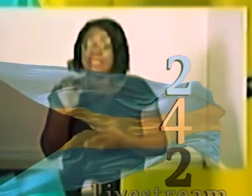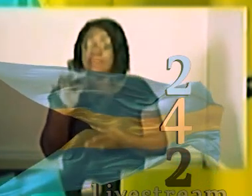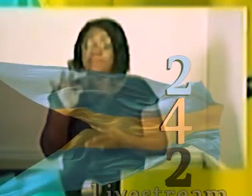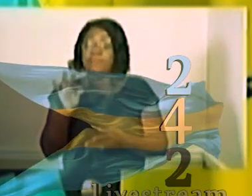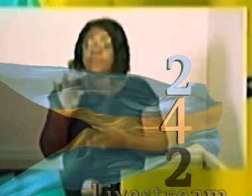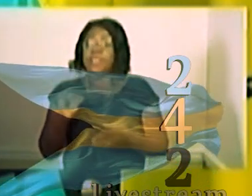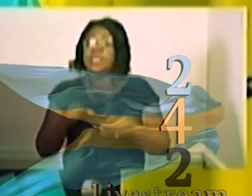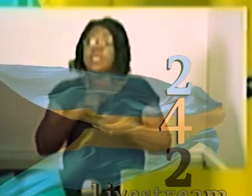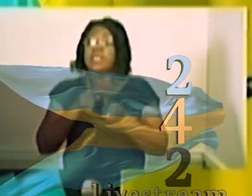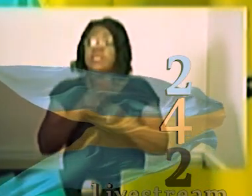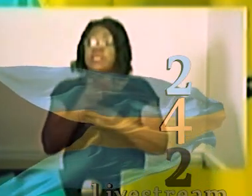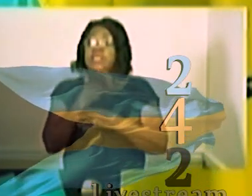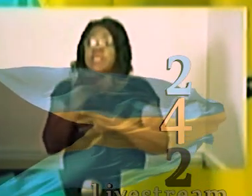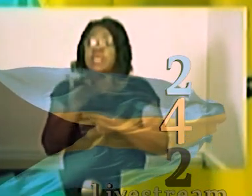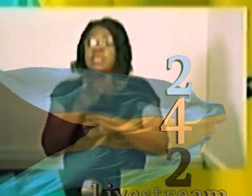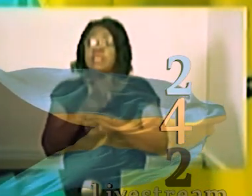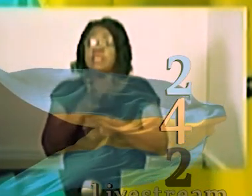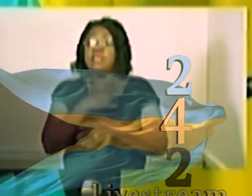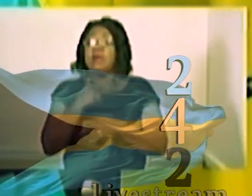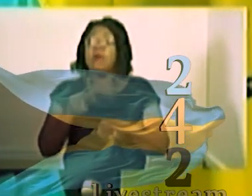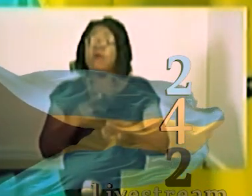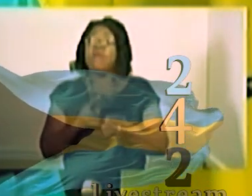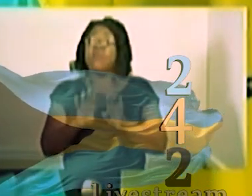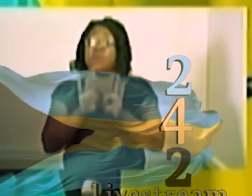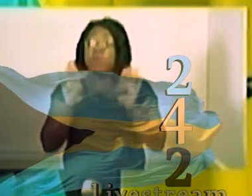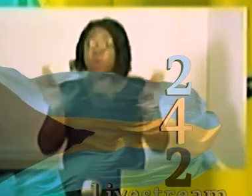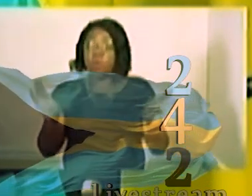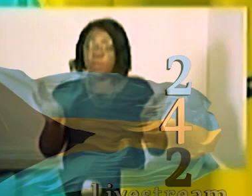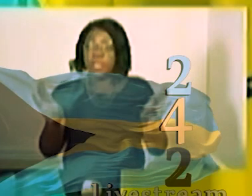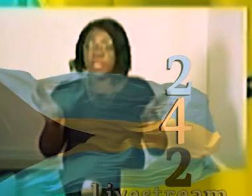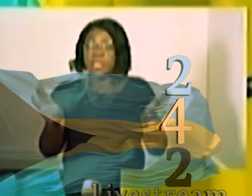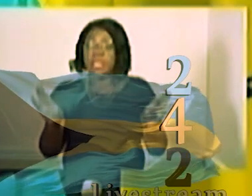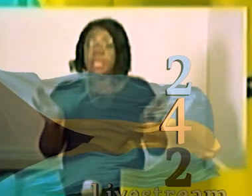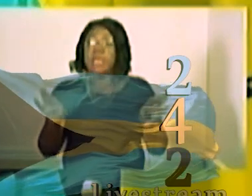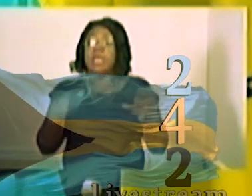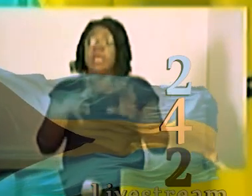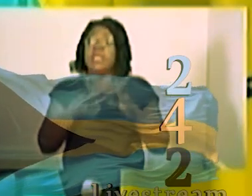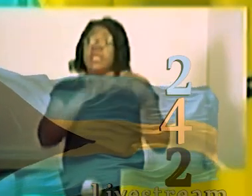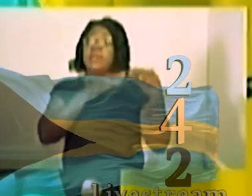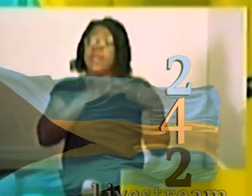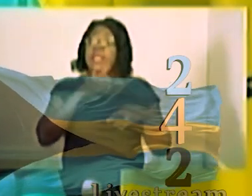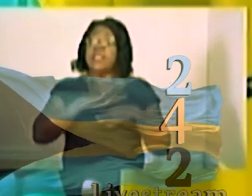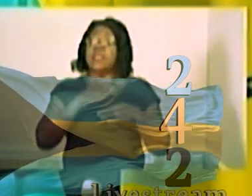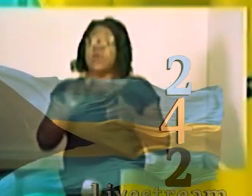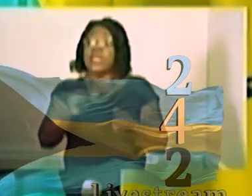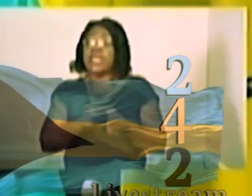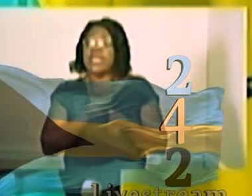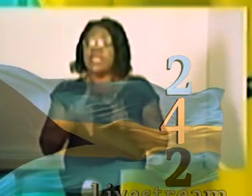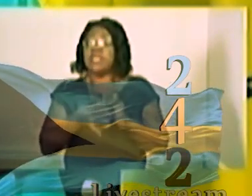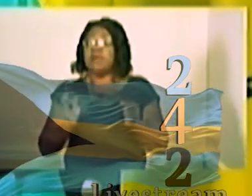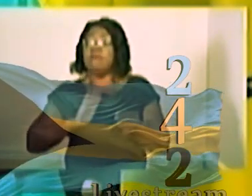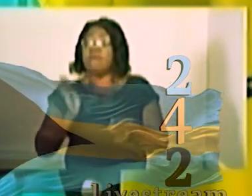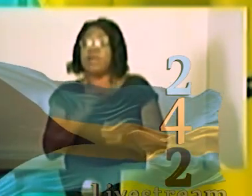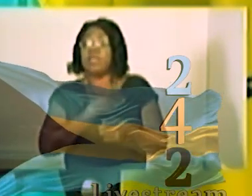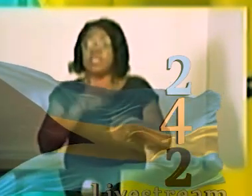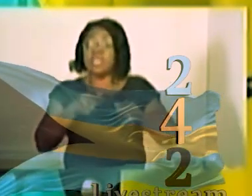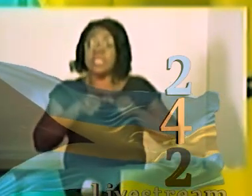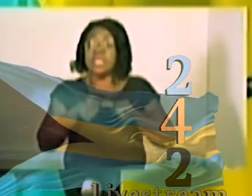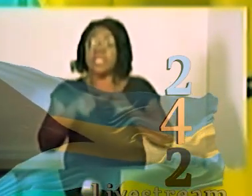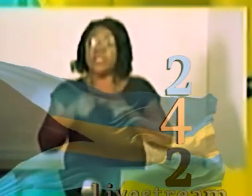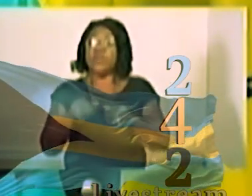The success of the reopening depends on each of us continuing to wear our